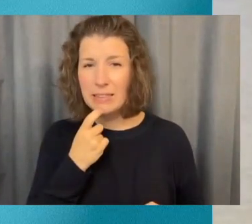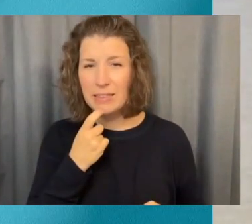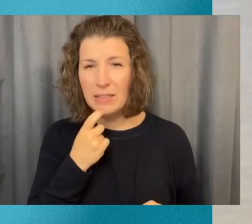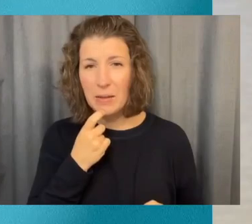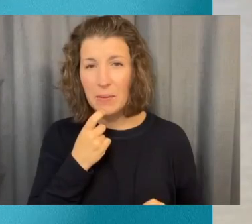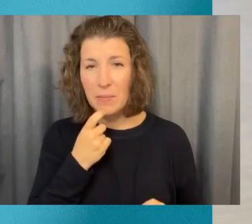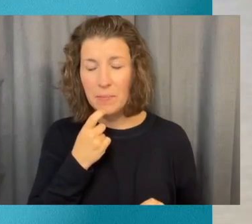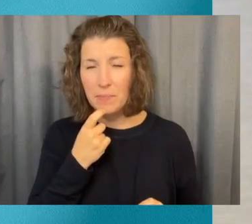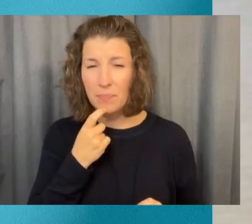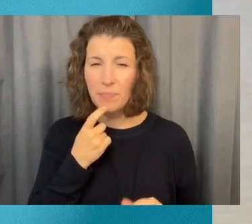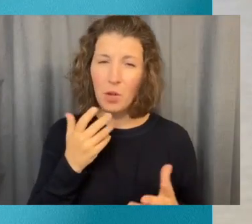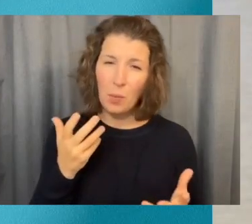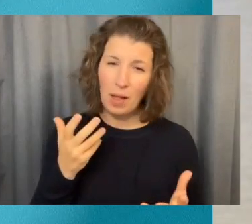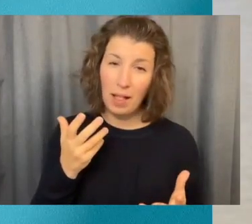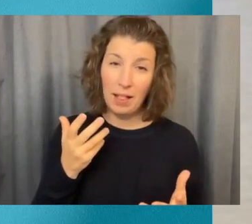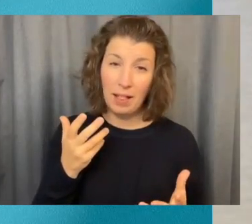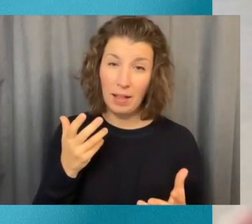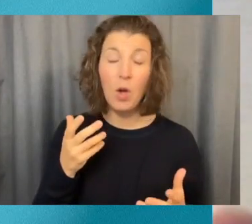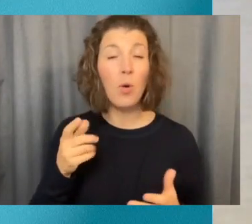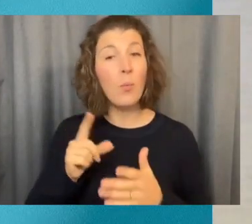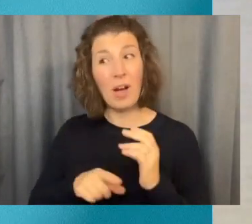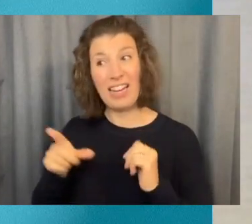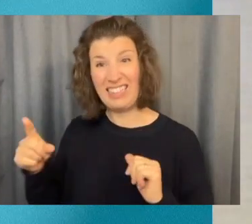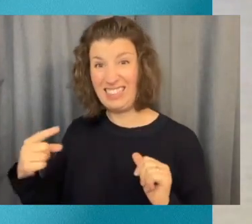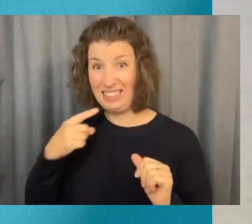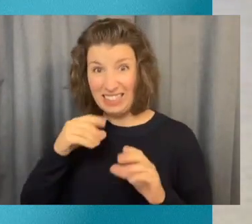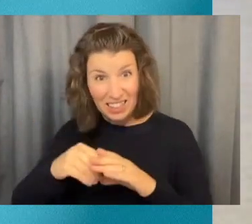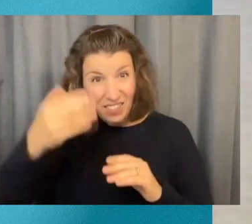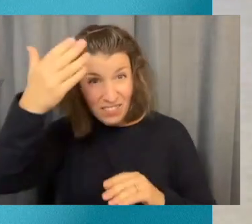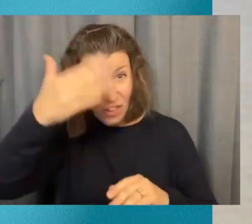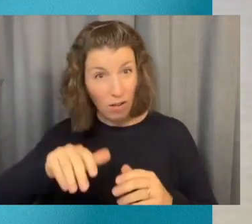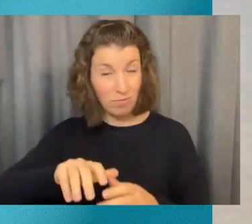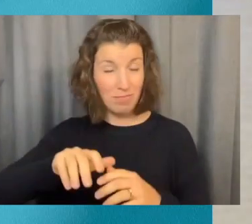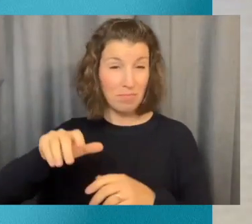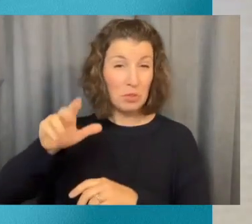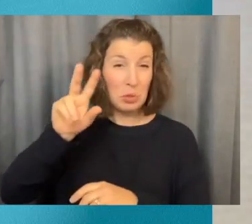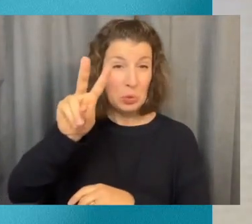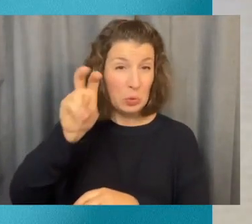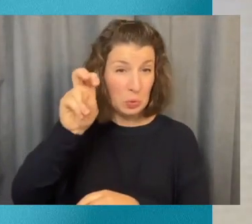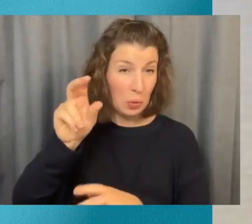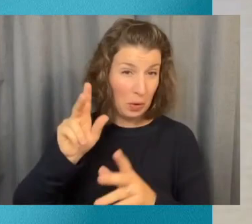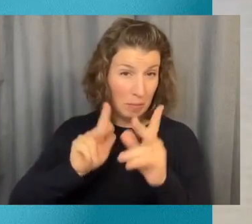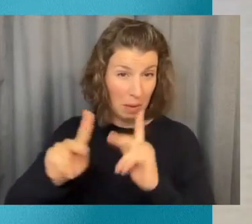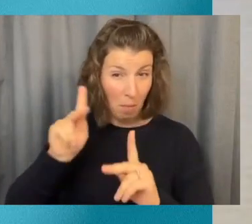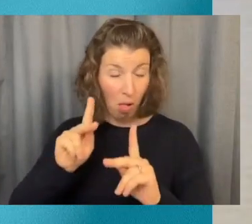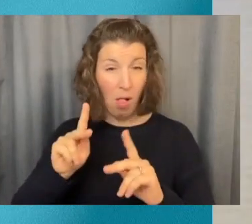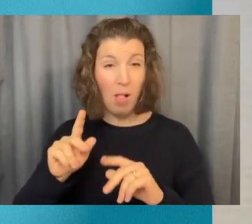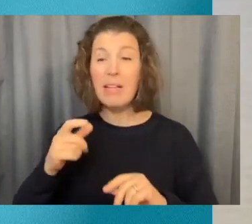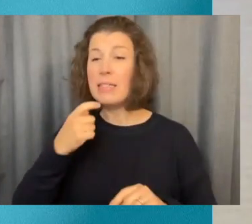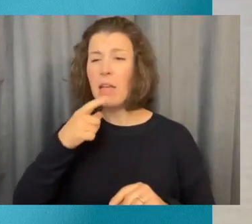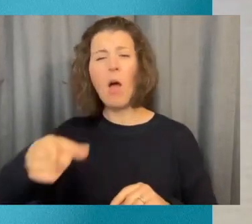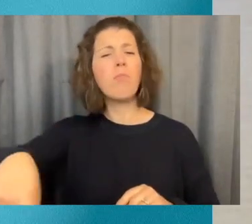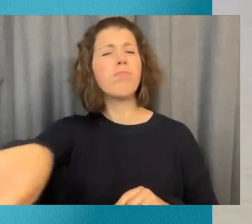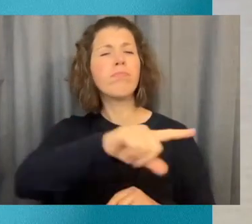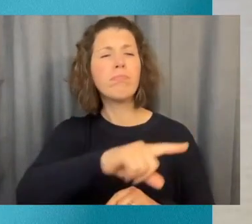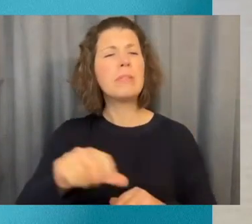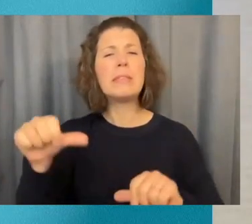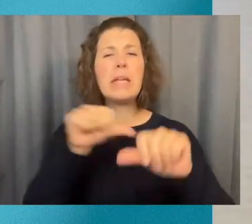well, what he said was, in front of 200 people, was that they were all scientifically illiterate.